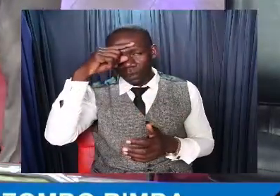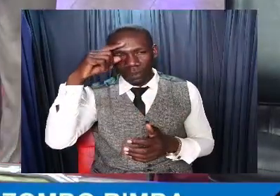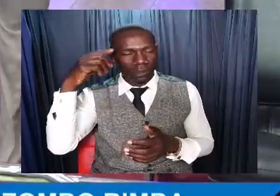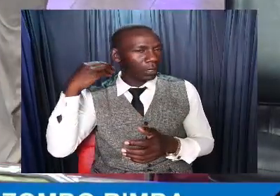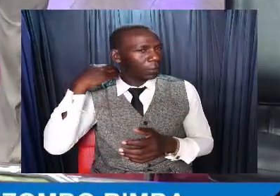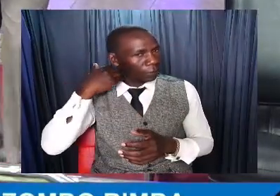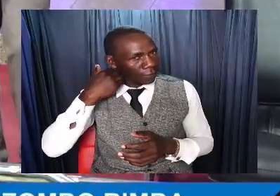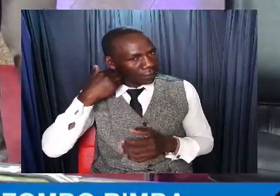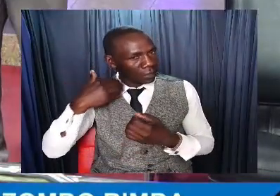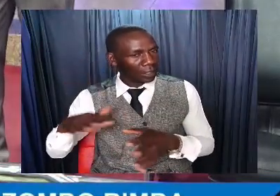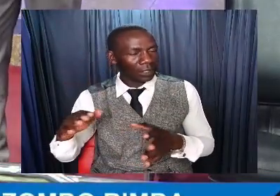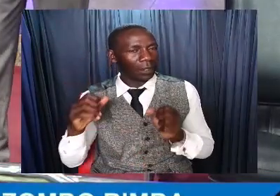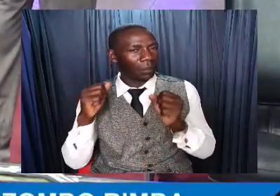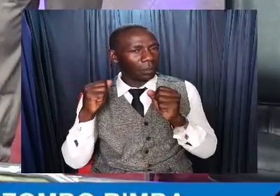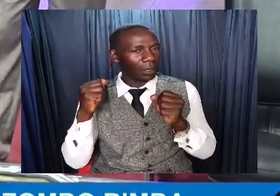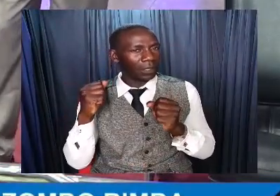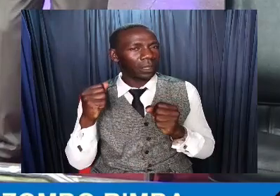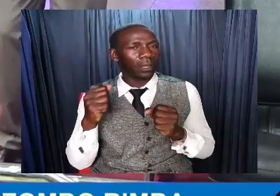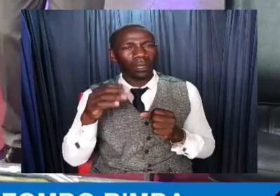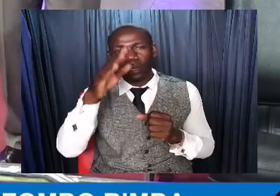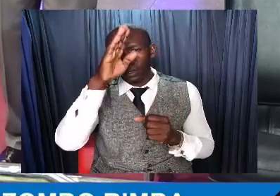Mungu ulio hodari. Because you rejected the mighty hand of God.